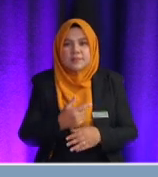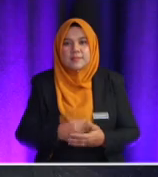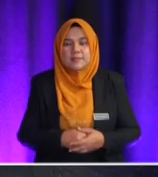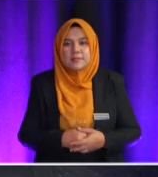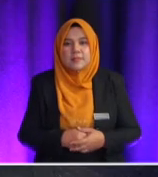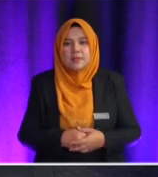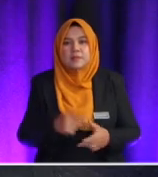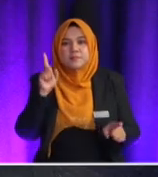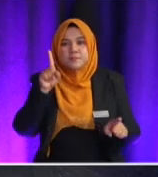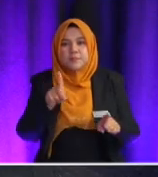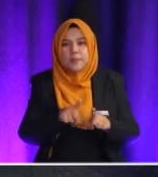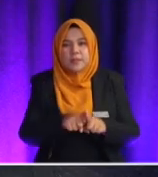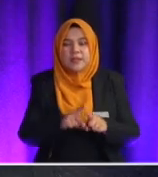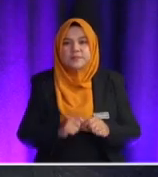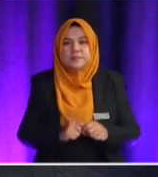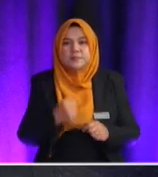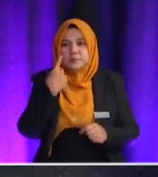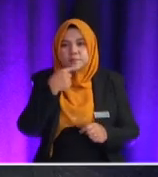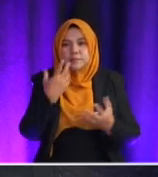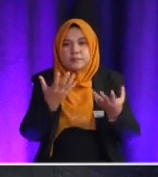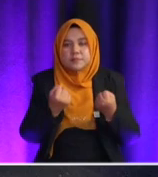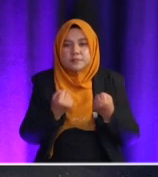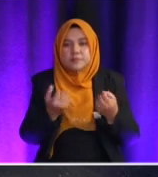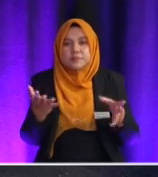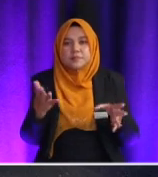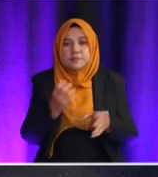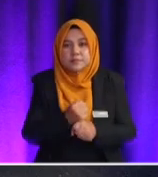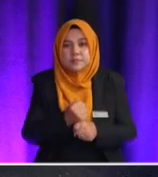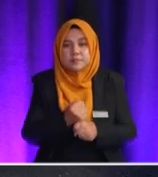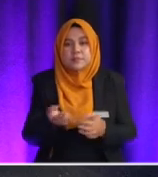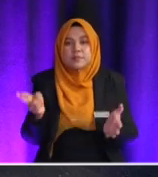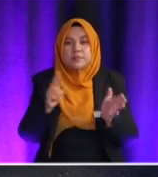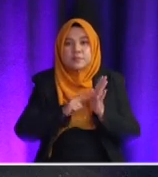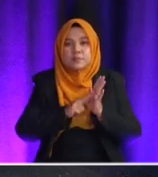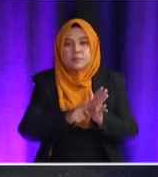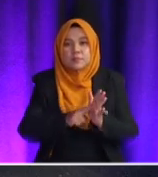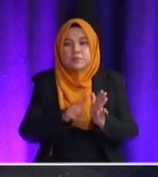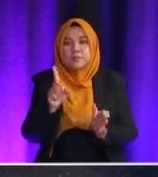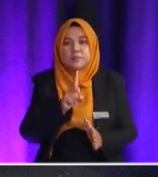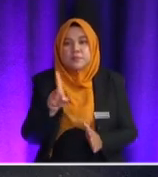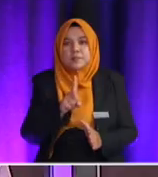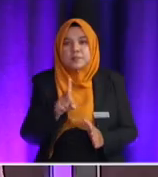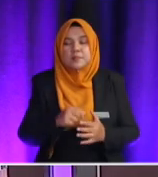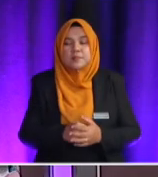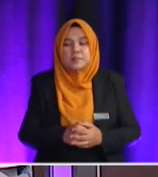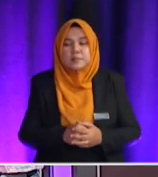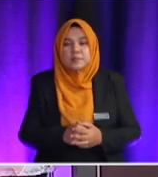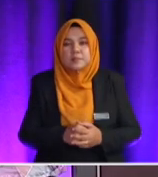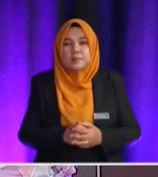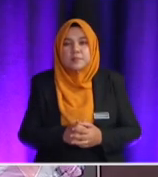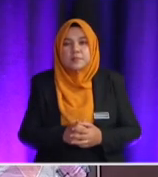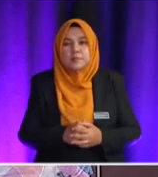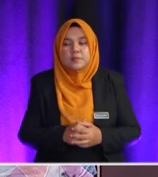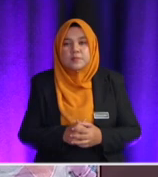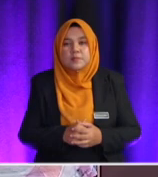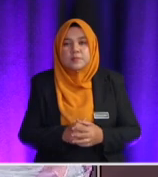I agree as well. And teacher, now, for those who want to make extra revisions for today's class, where can they access? So, obviously,